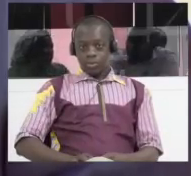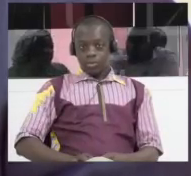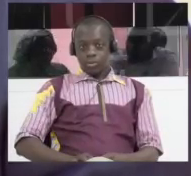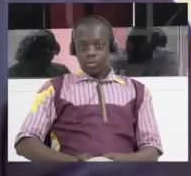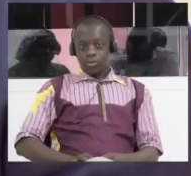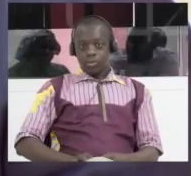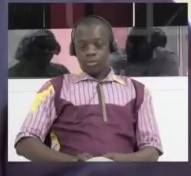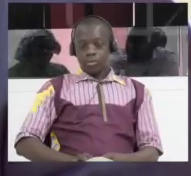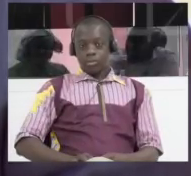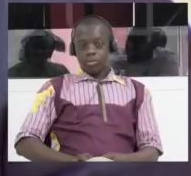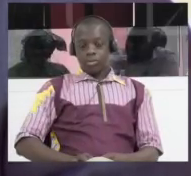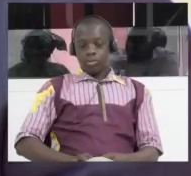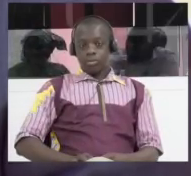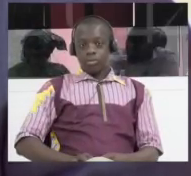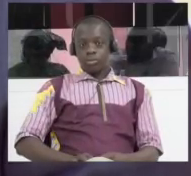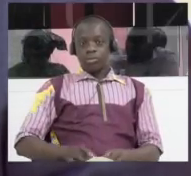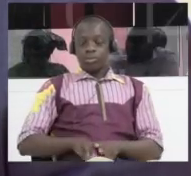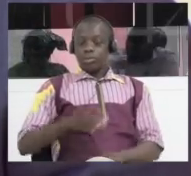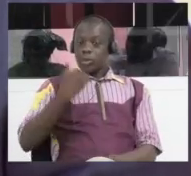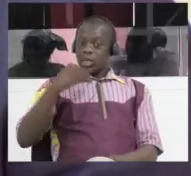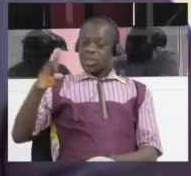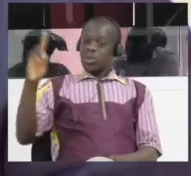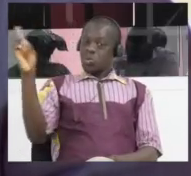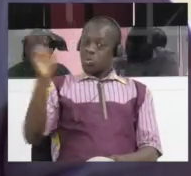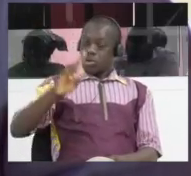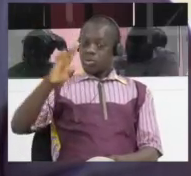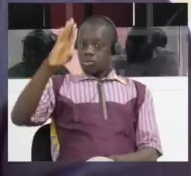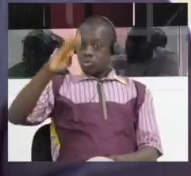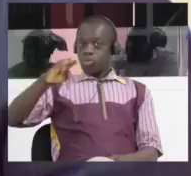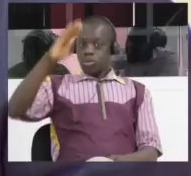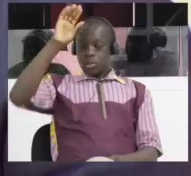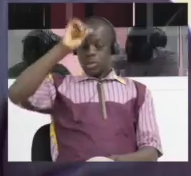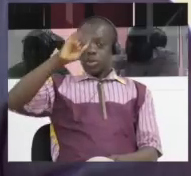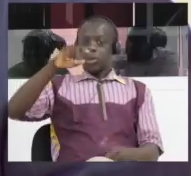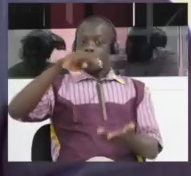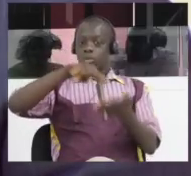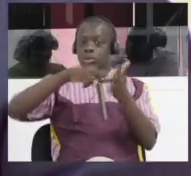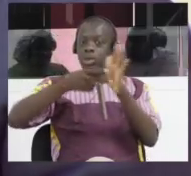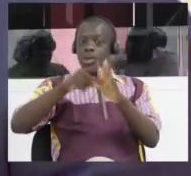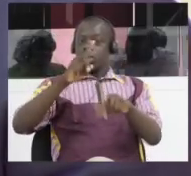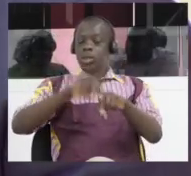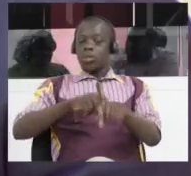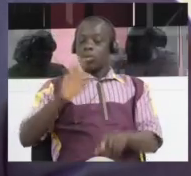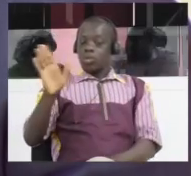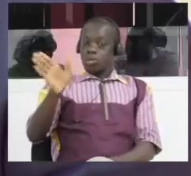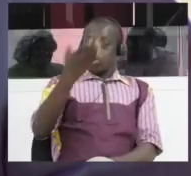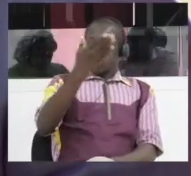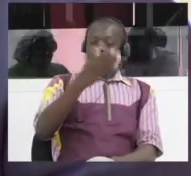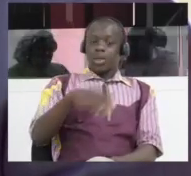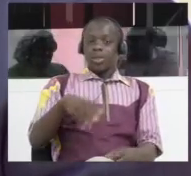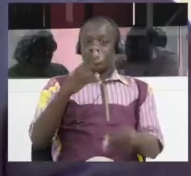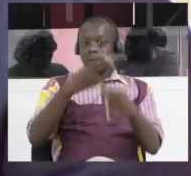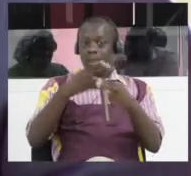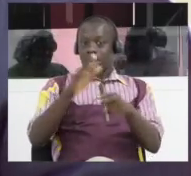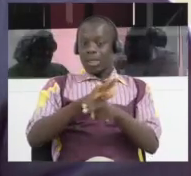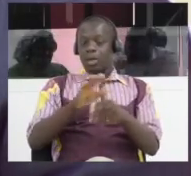And what kind of advice, what did you understand him to mean when he said to you, you go and